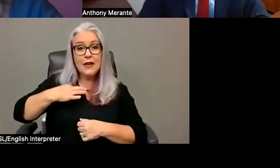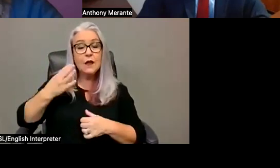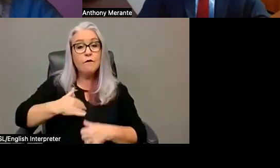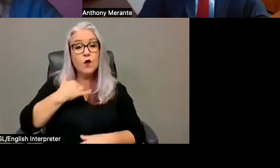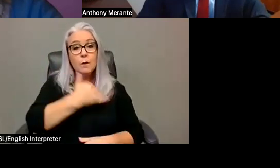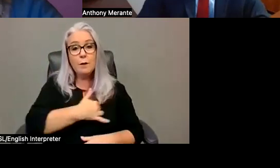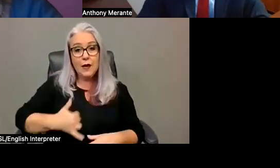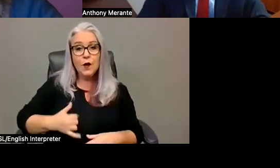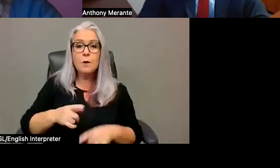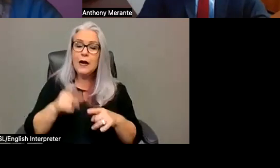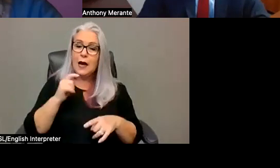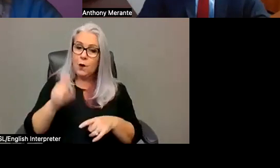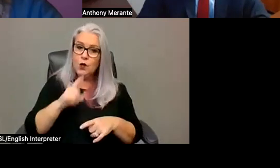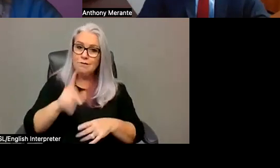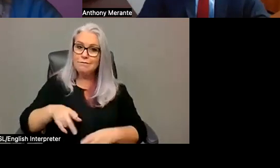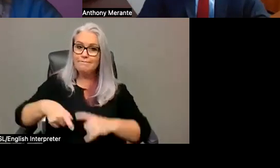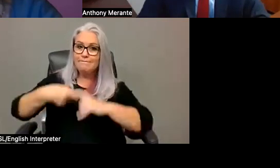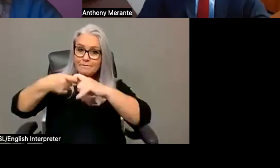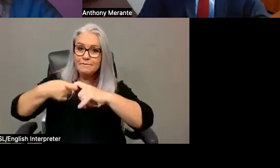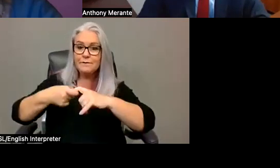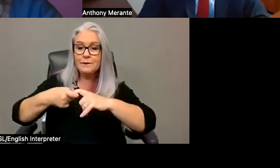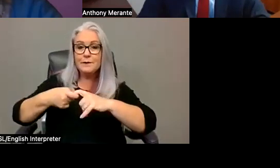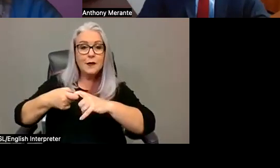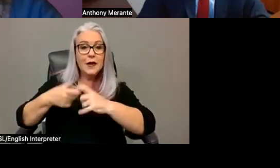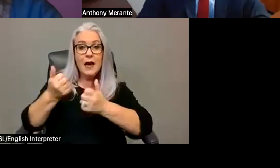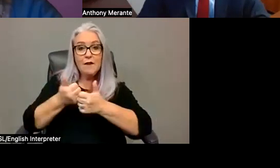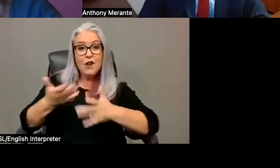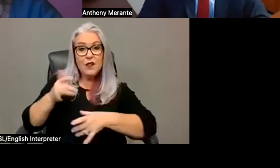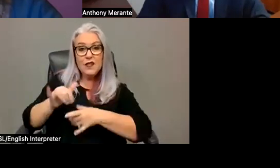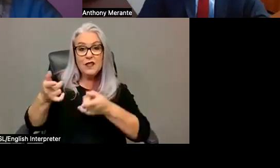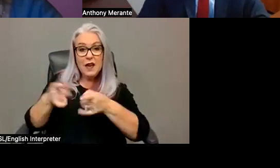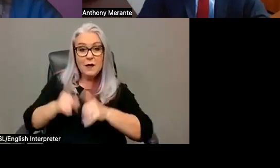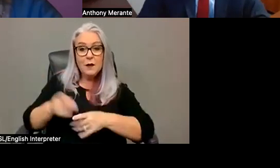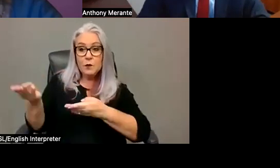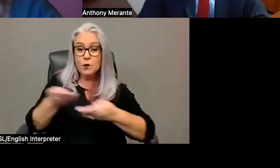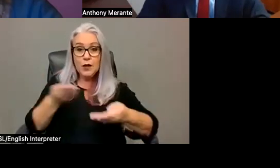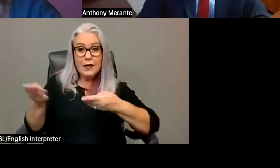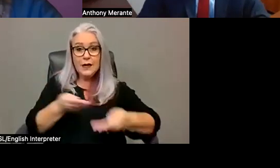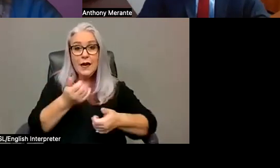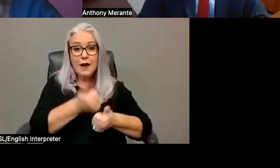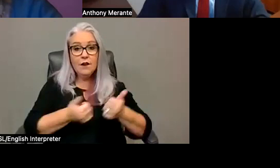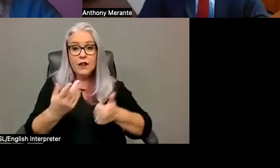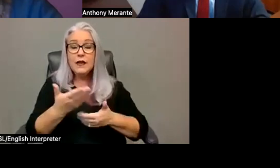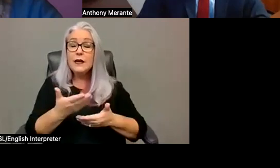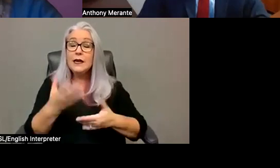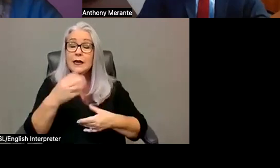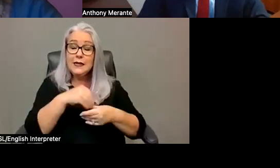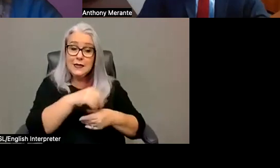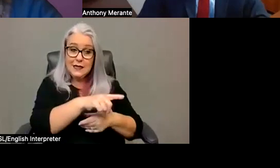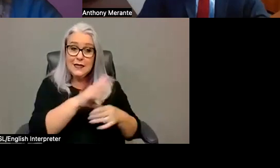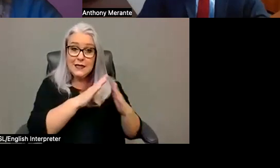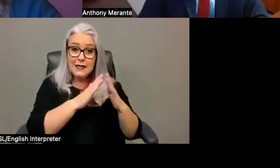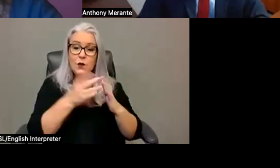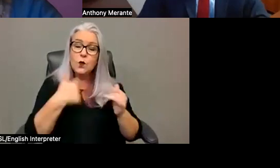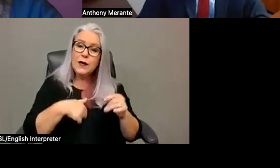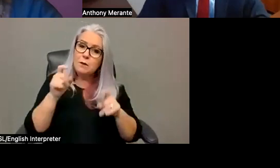absolutely put a halt to anything that's going on to bring any other folks into the city. It's not fair to the people that are here. We need to